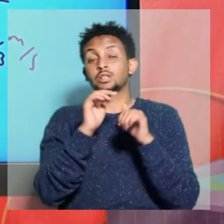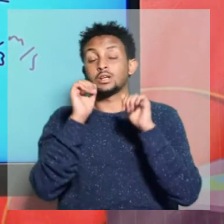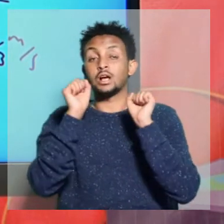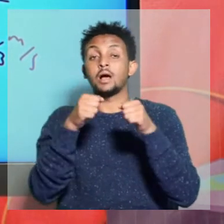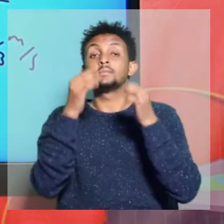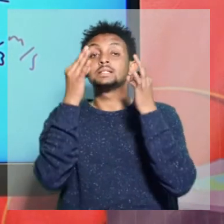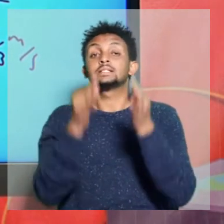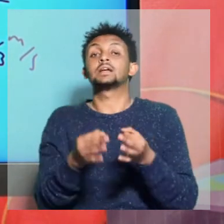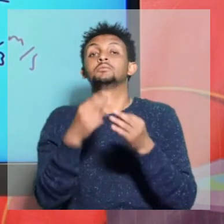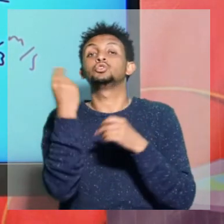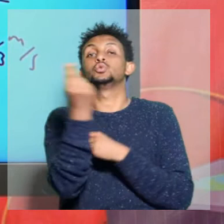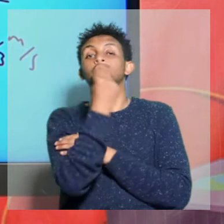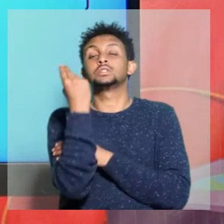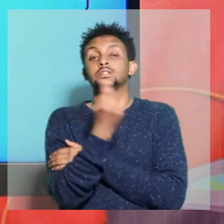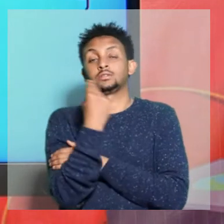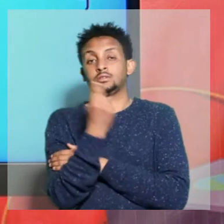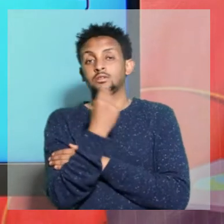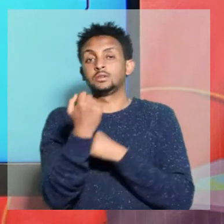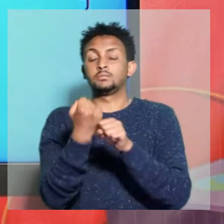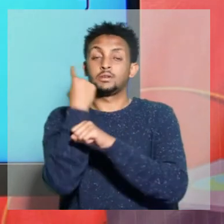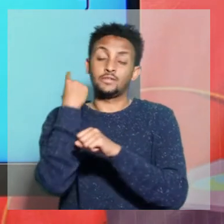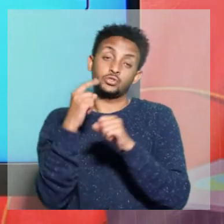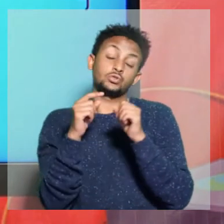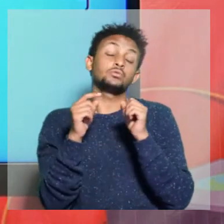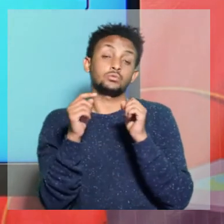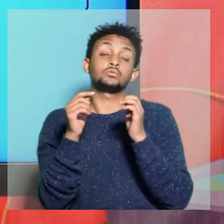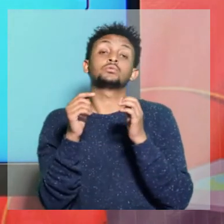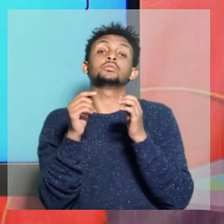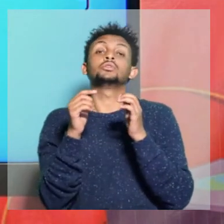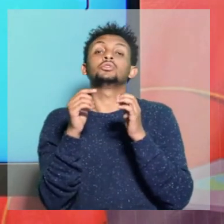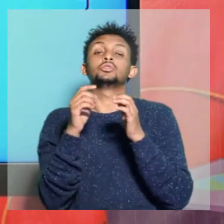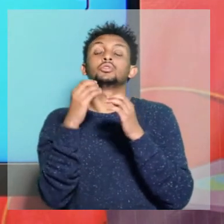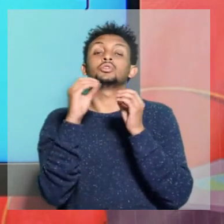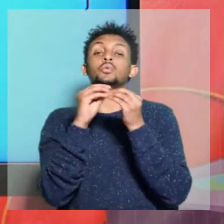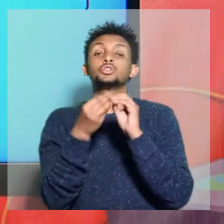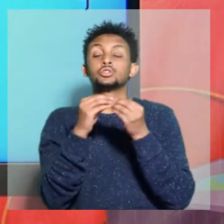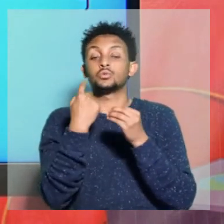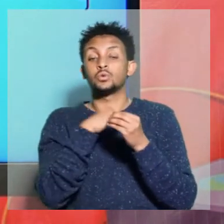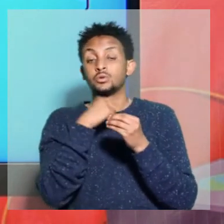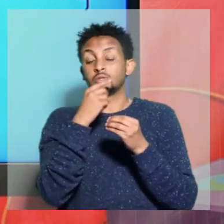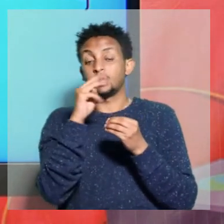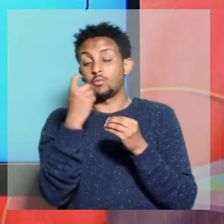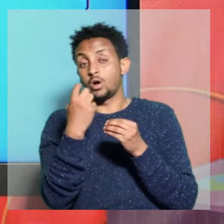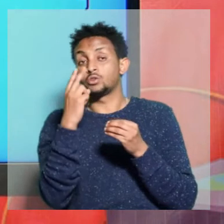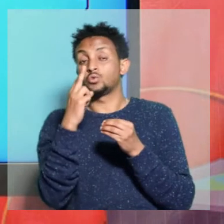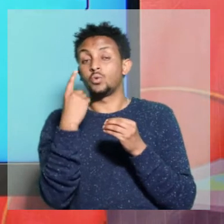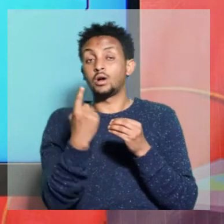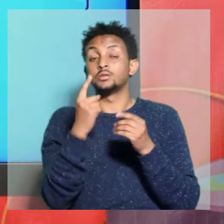be determined using the previous equation. We have a common velocity, which says that m1